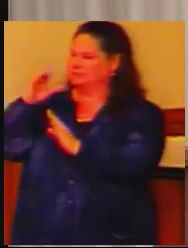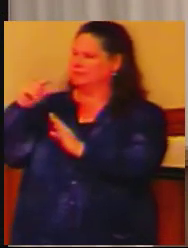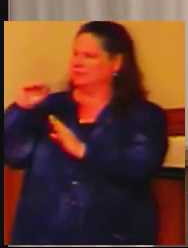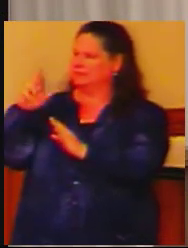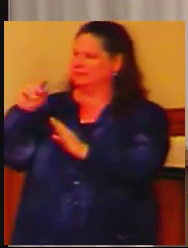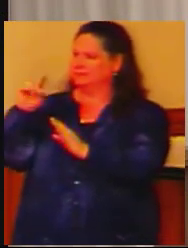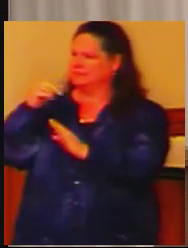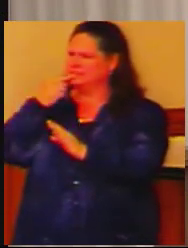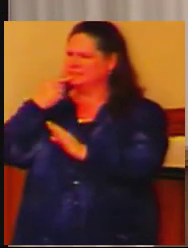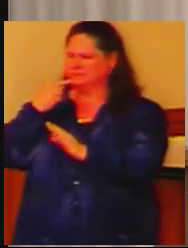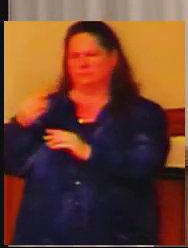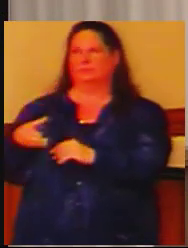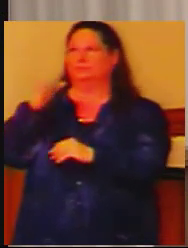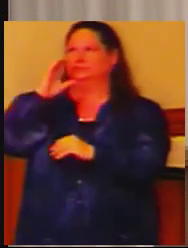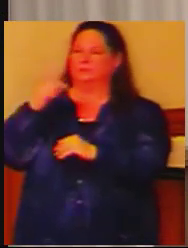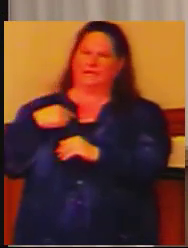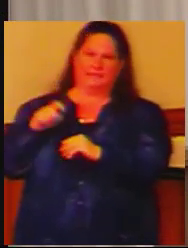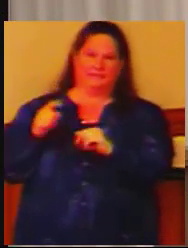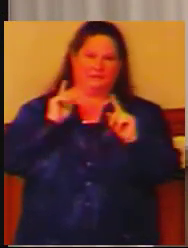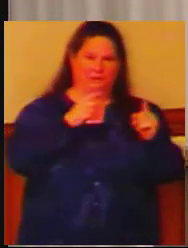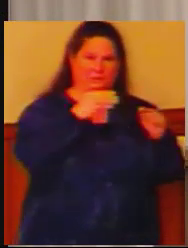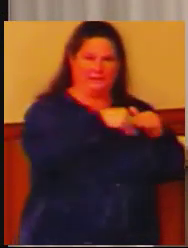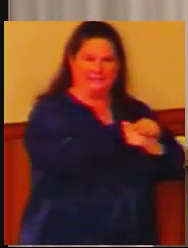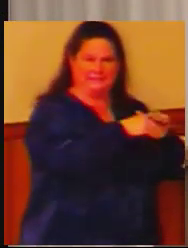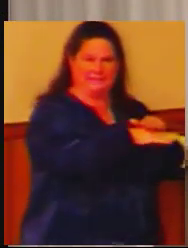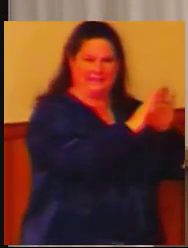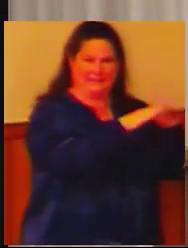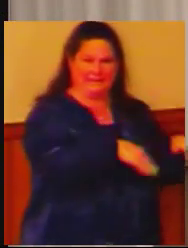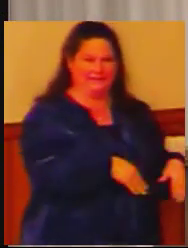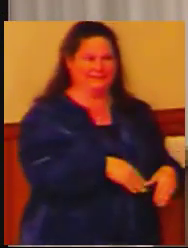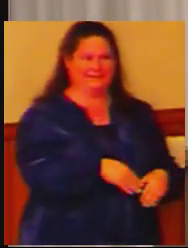in. He goes in. I said, well,